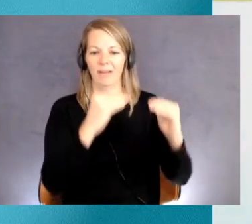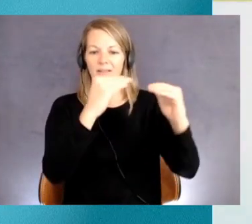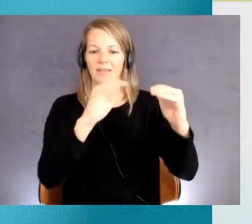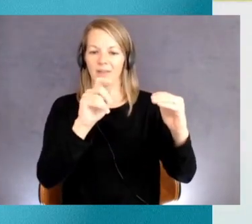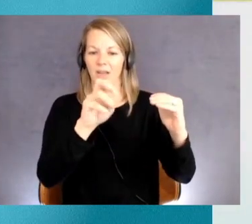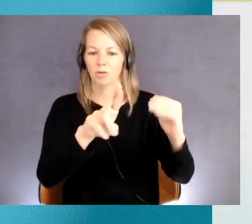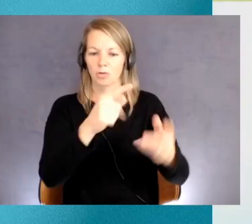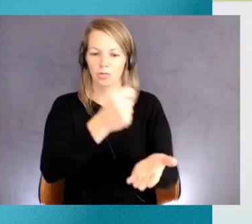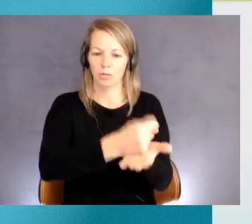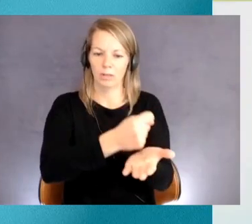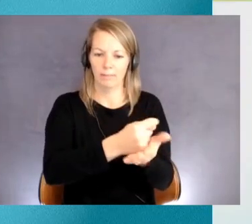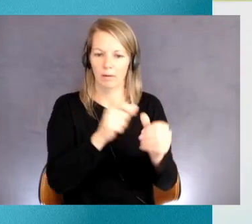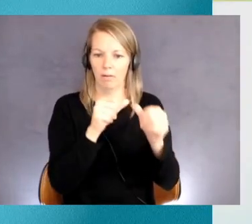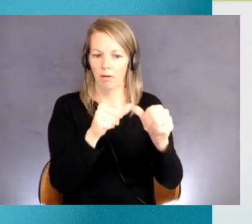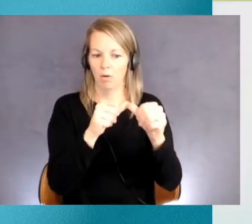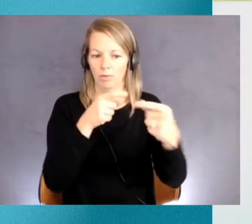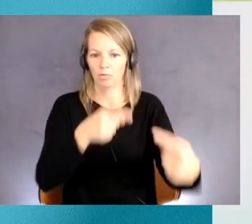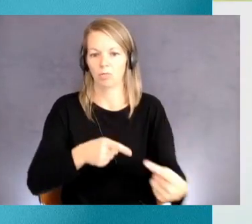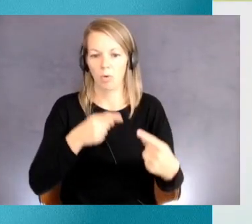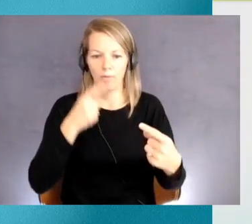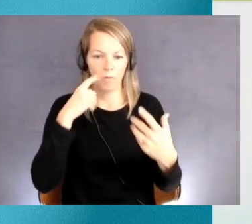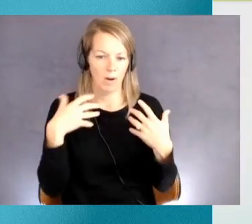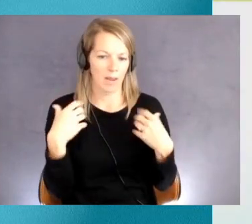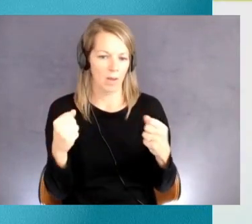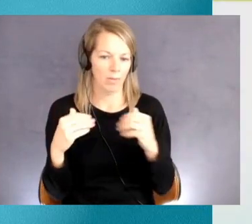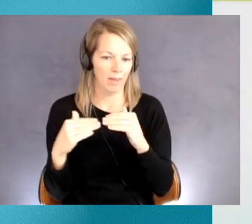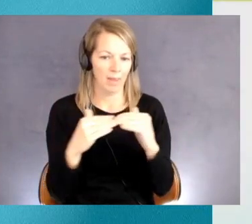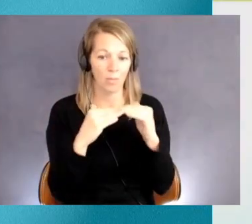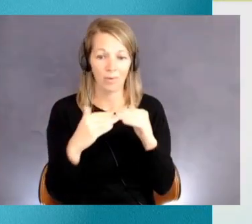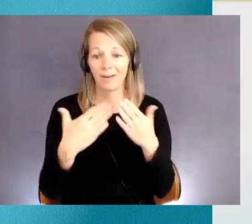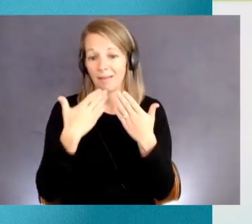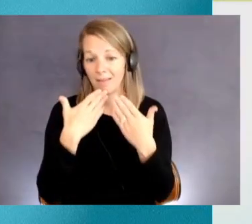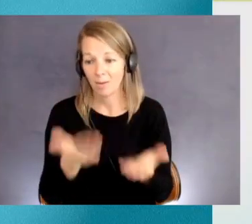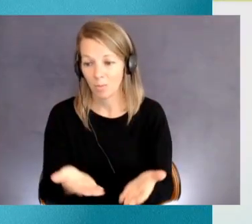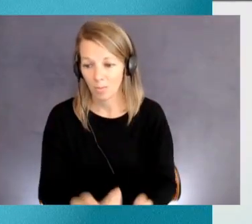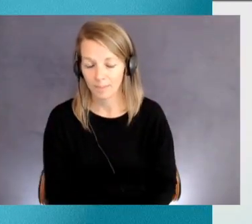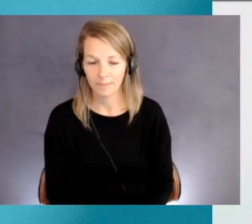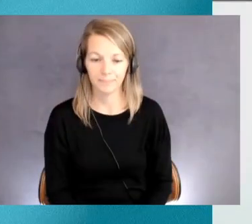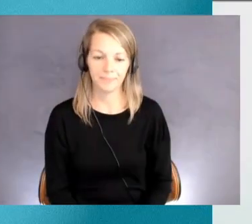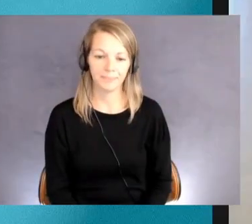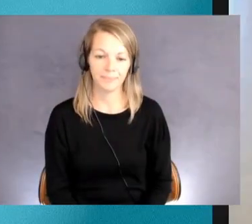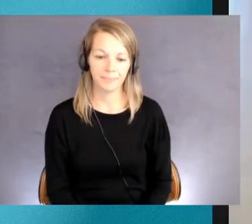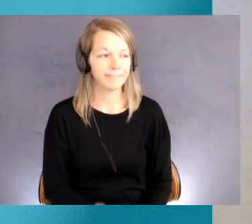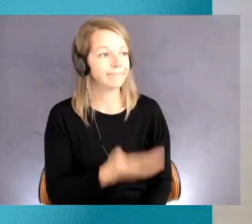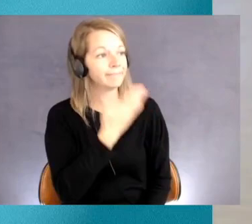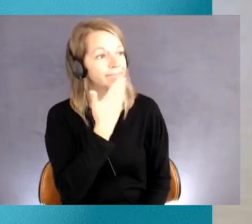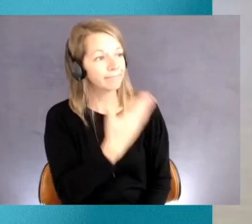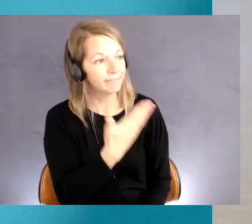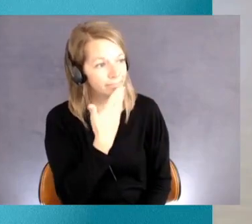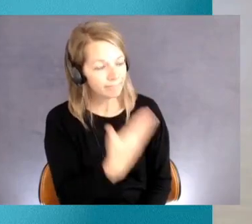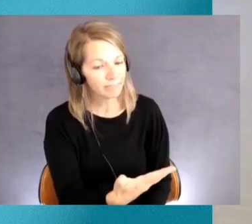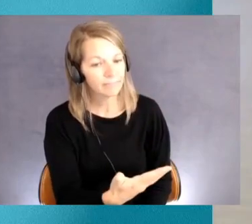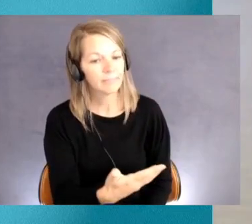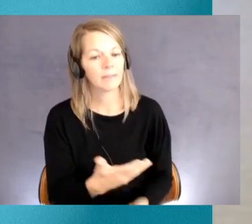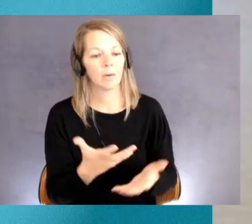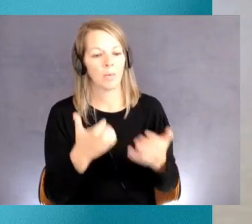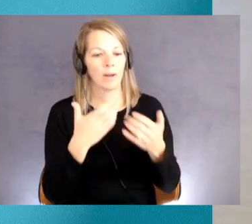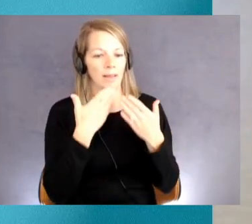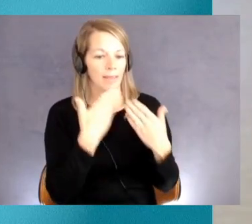the ongoing struggle for health equity. Thank you. Gwen, thank you. And I want to thank